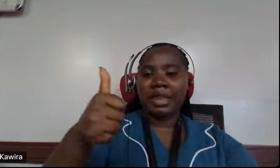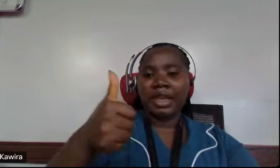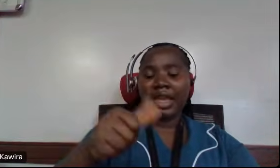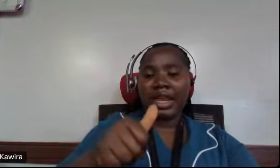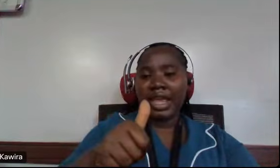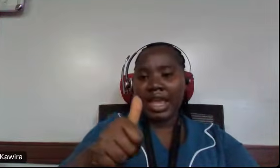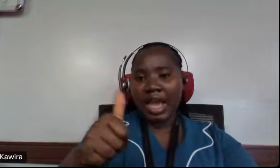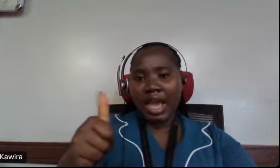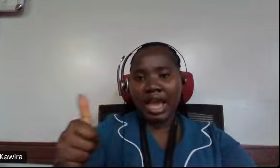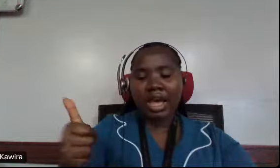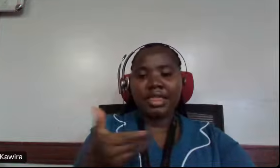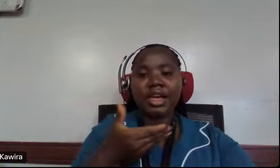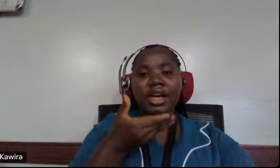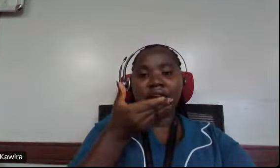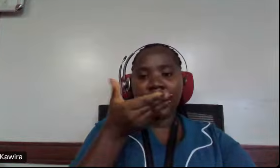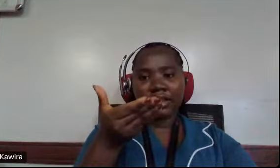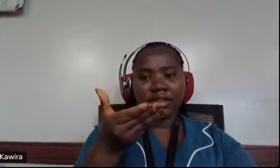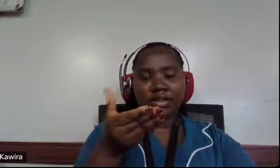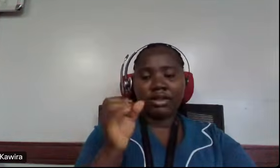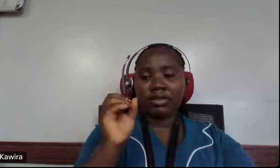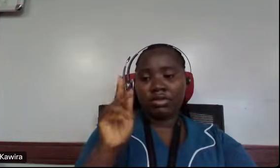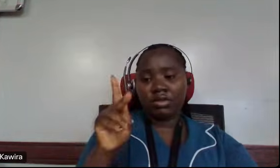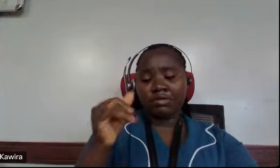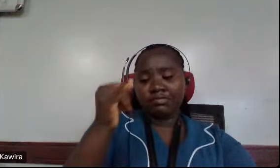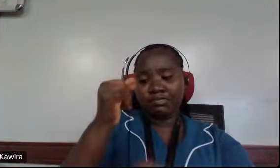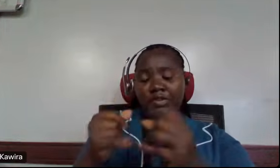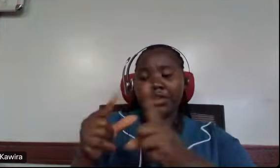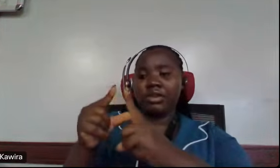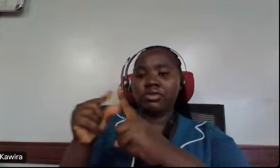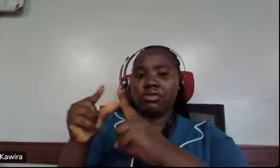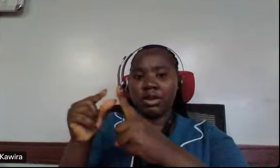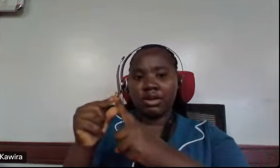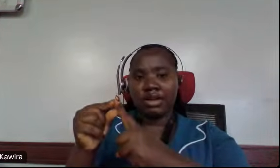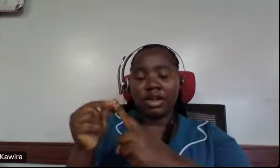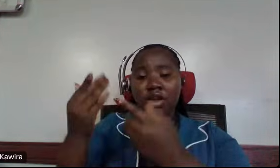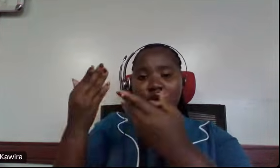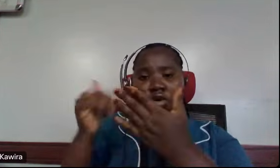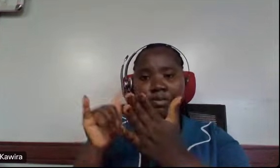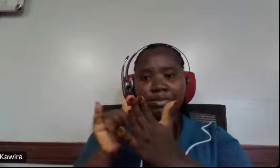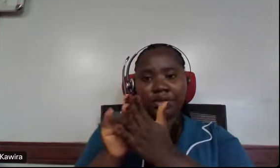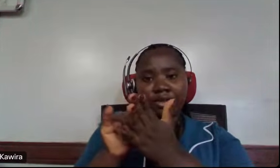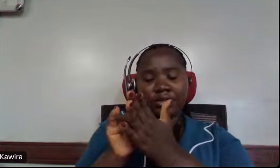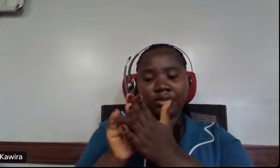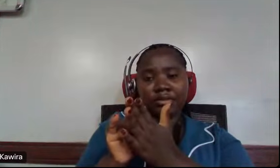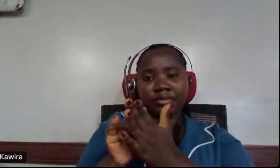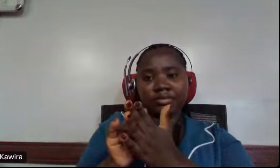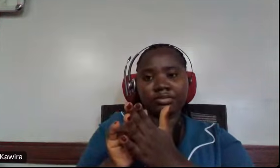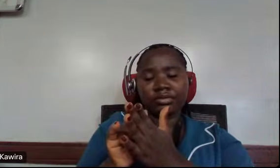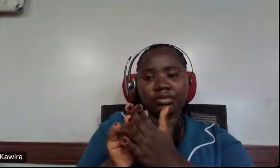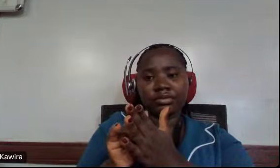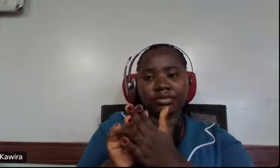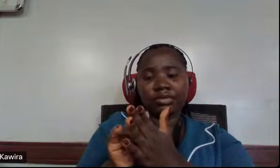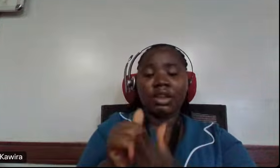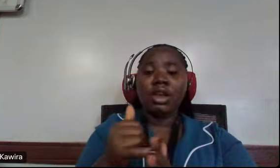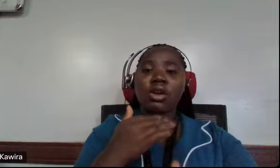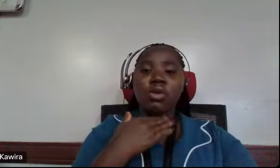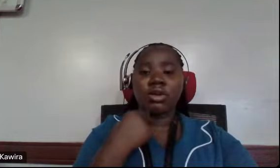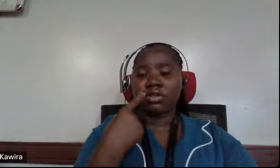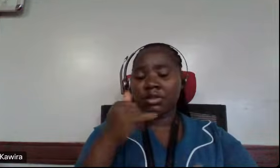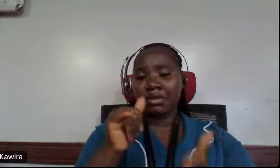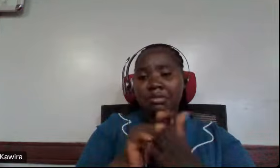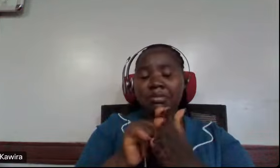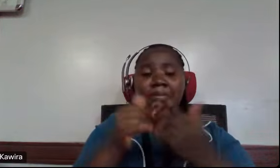Okay. So my final words of so I want to say thank you to